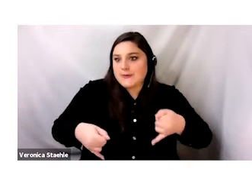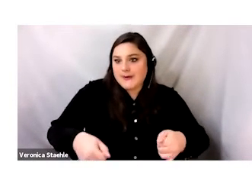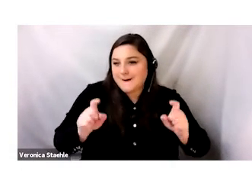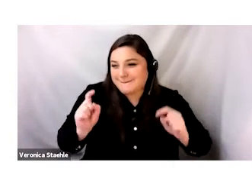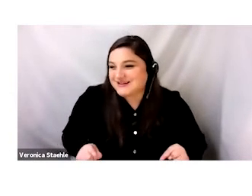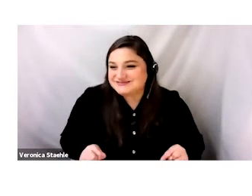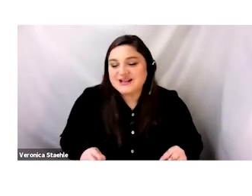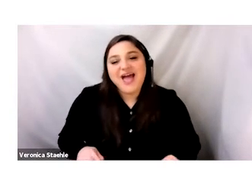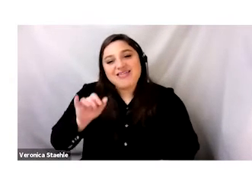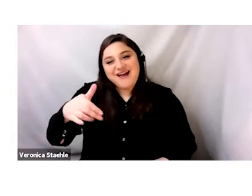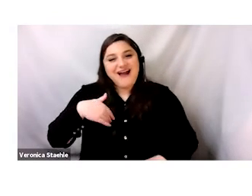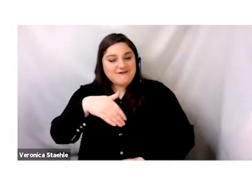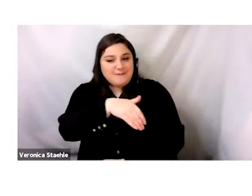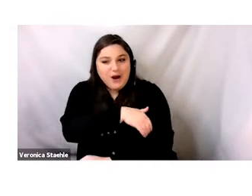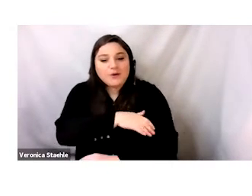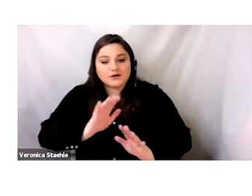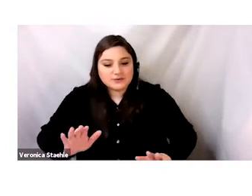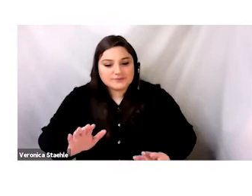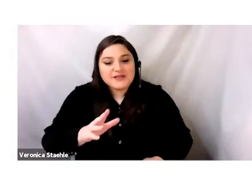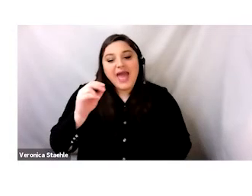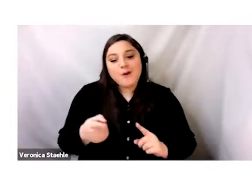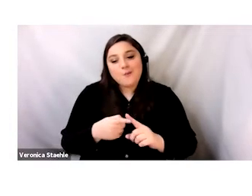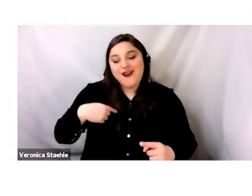he's my godson,